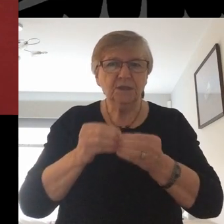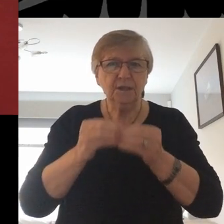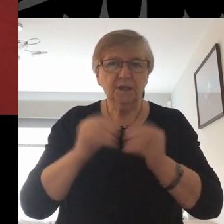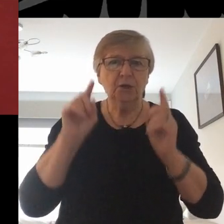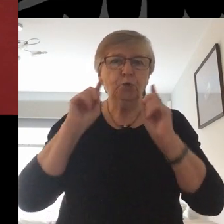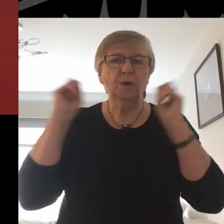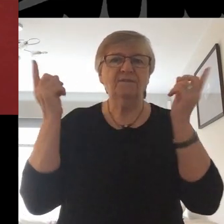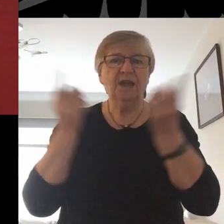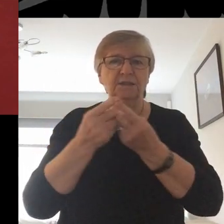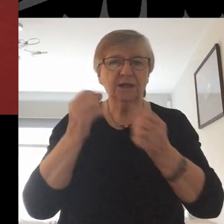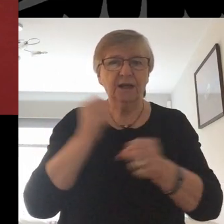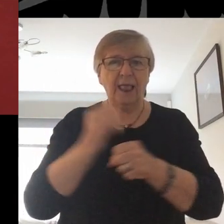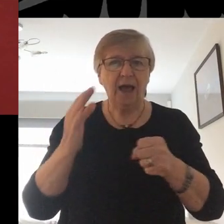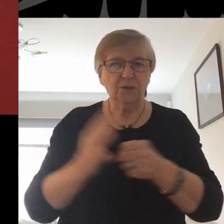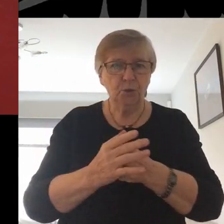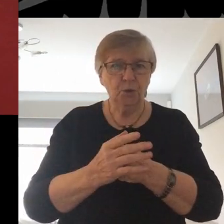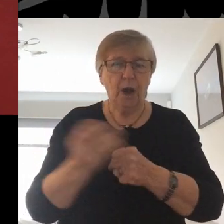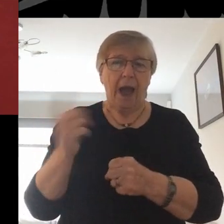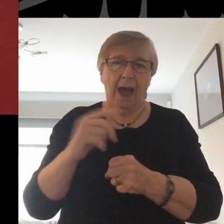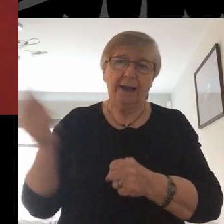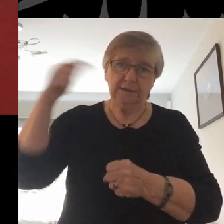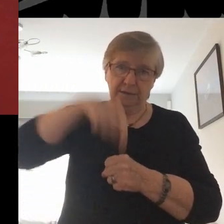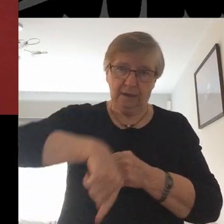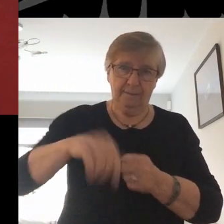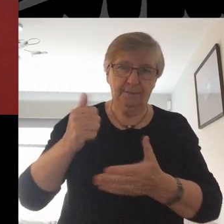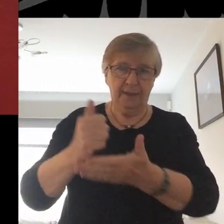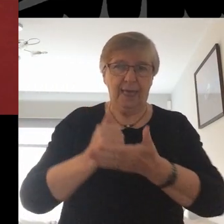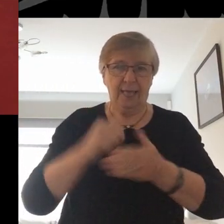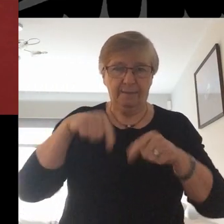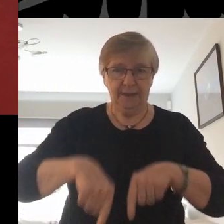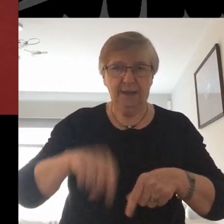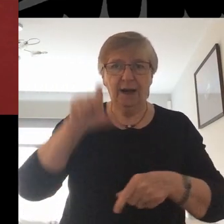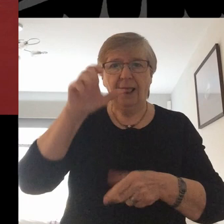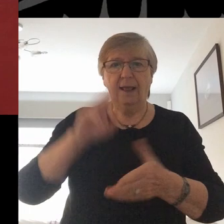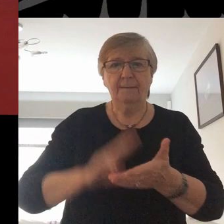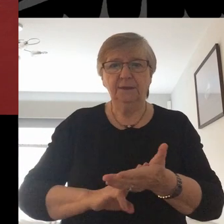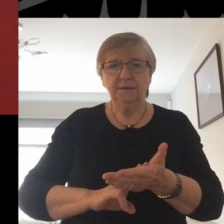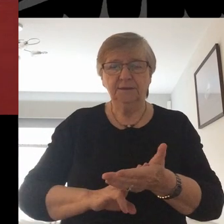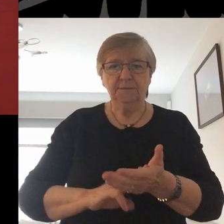also has his placement here at Claremont.